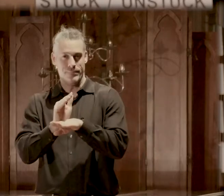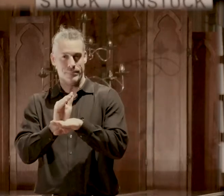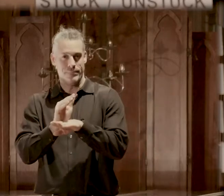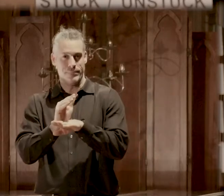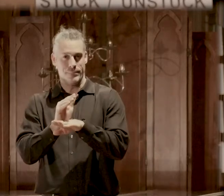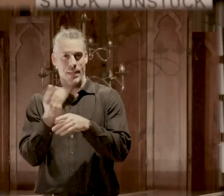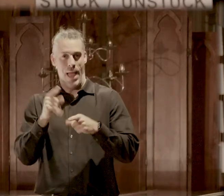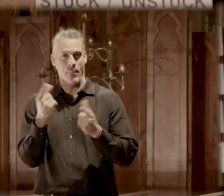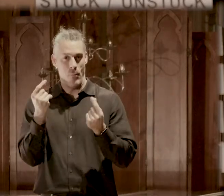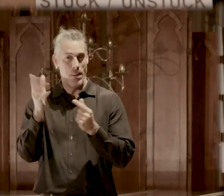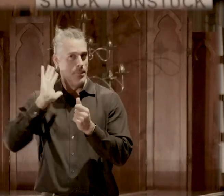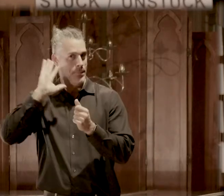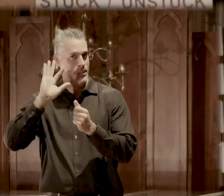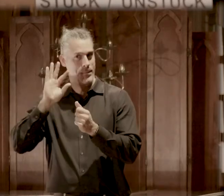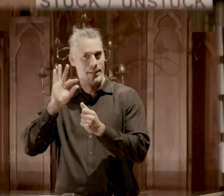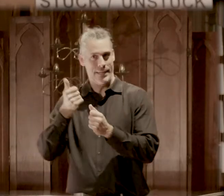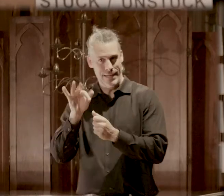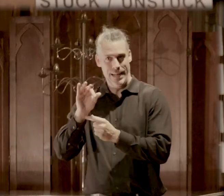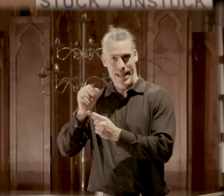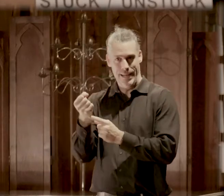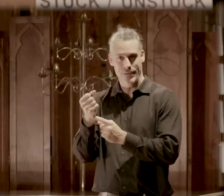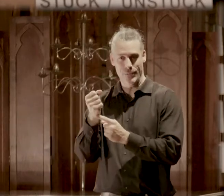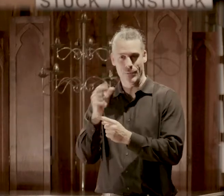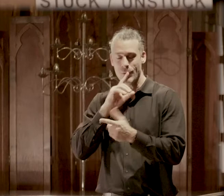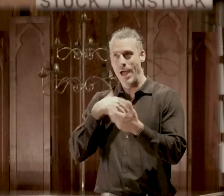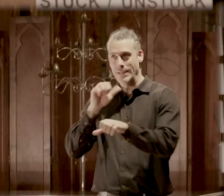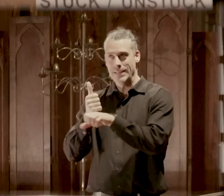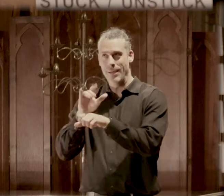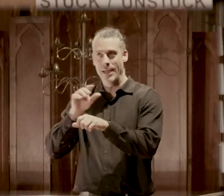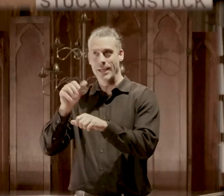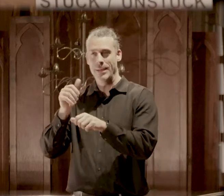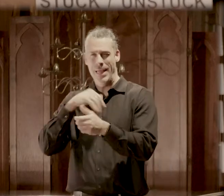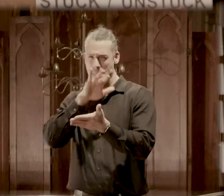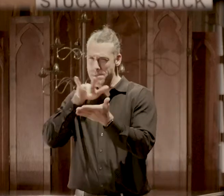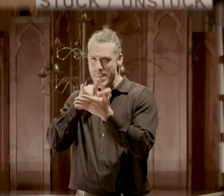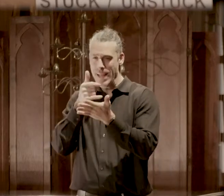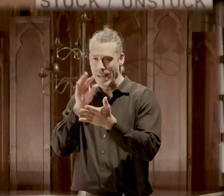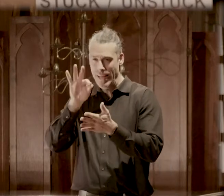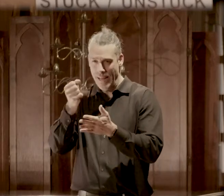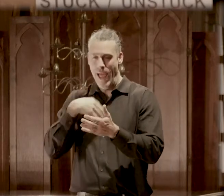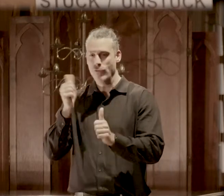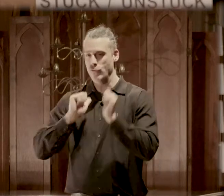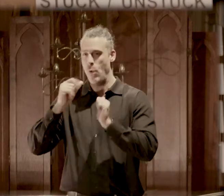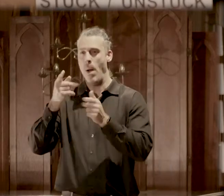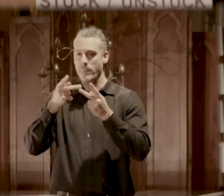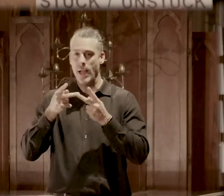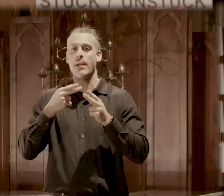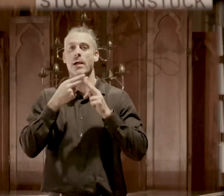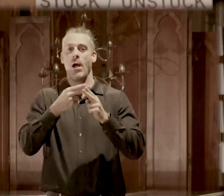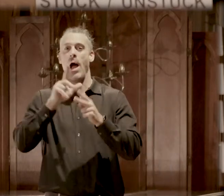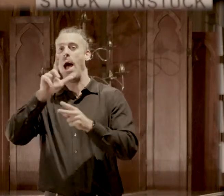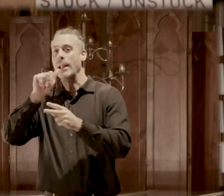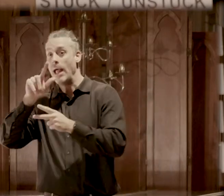night in the 90s, like I already established that, but I think it was the mid 90s, there was this show. There used to be this